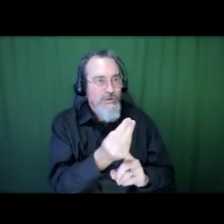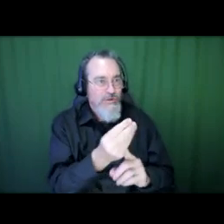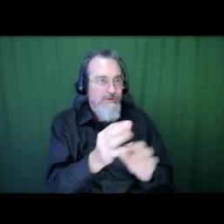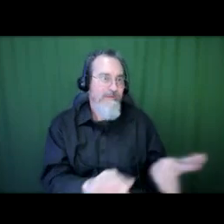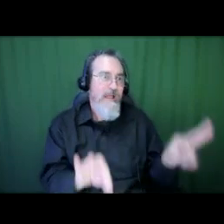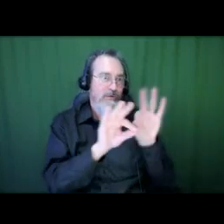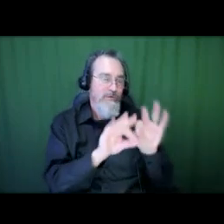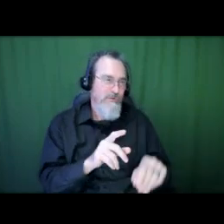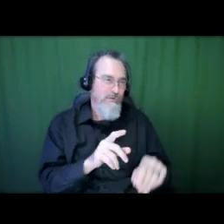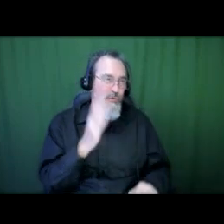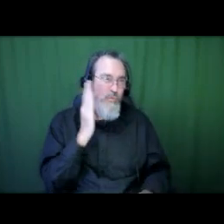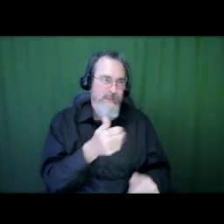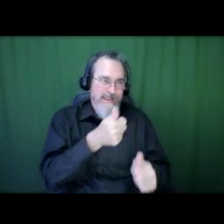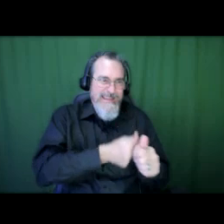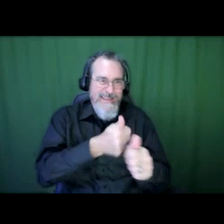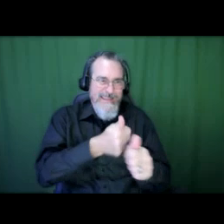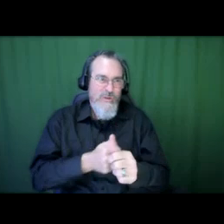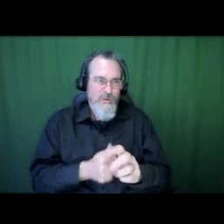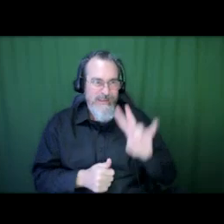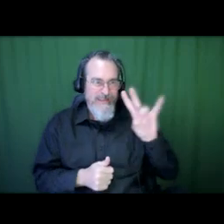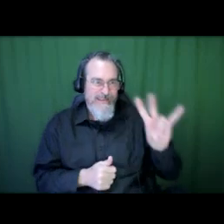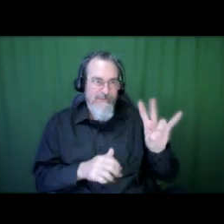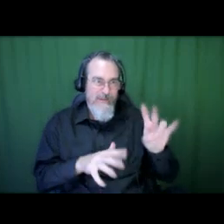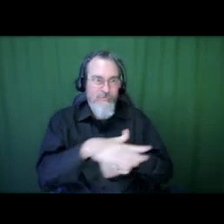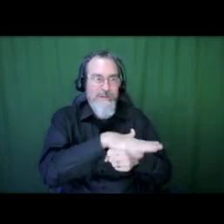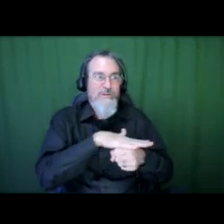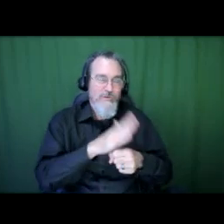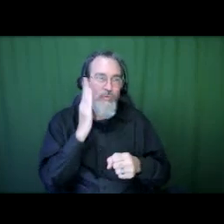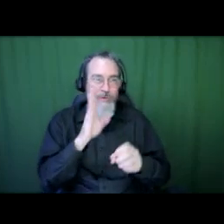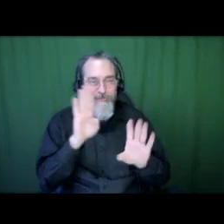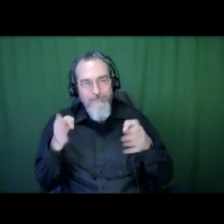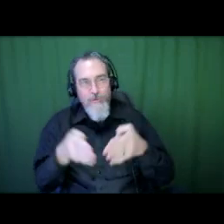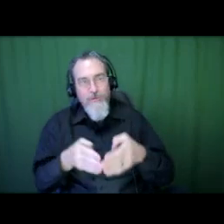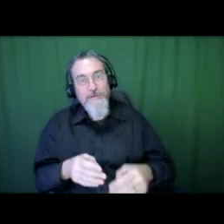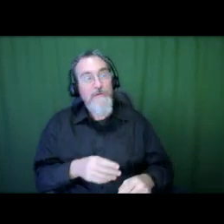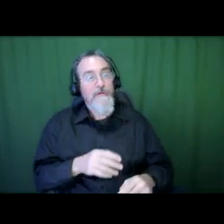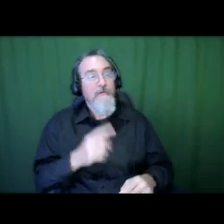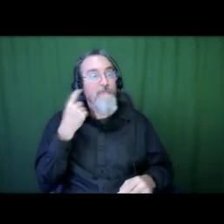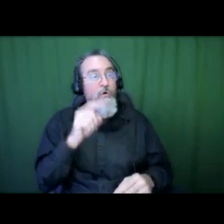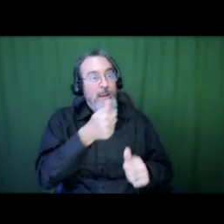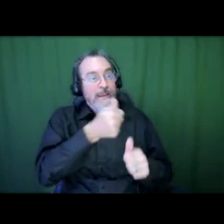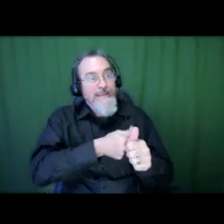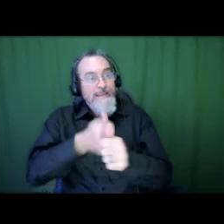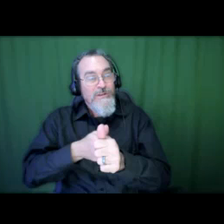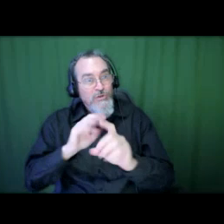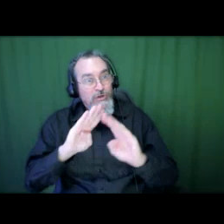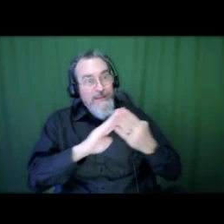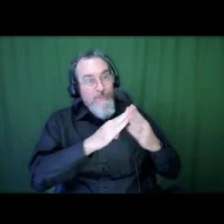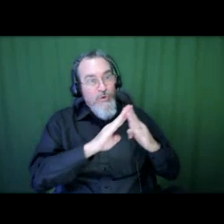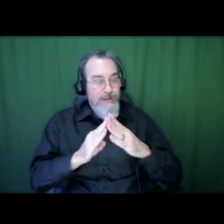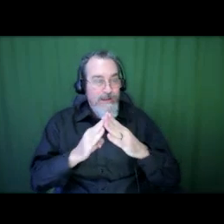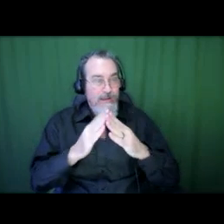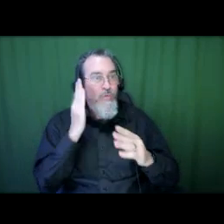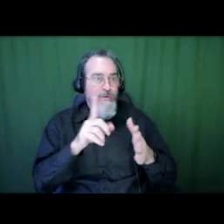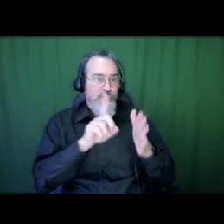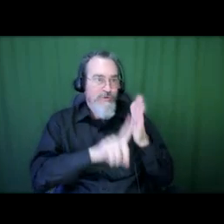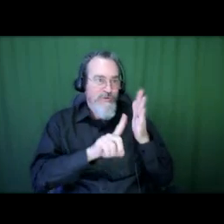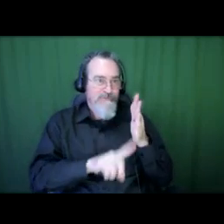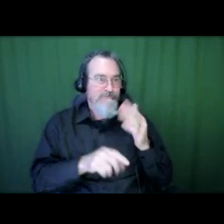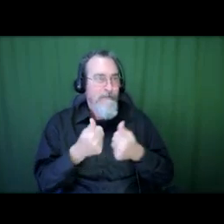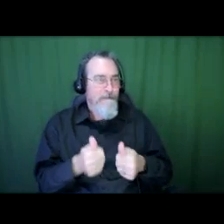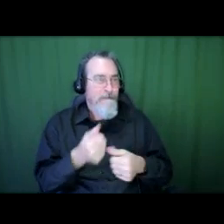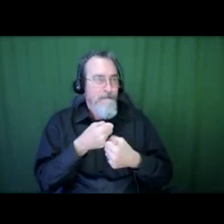approaches. And then yes, and working with individual communities, like it'll be both making sure and ensuring that our activities are open-ended so that, you